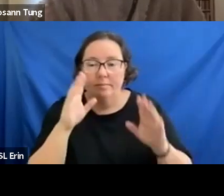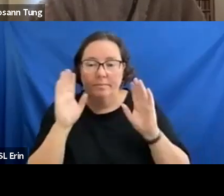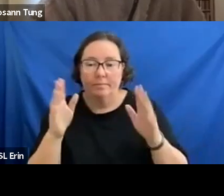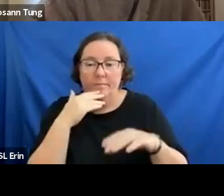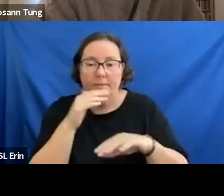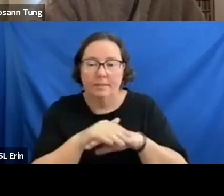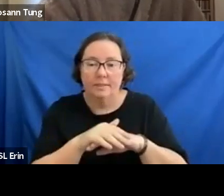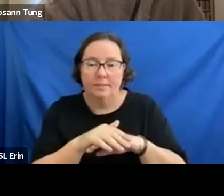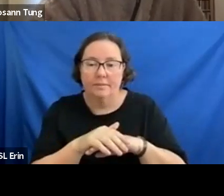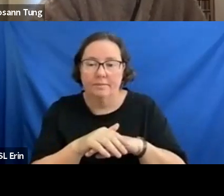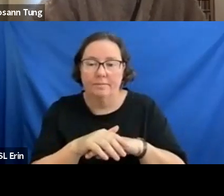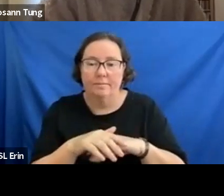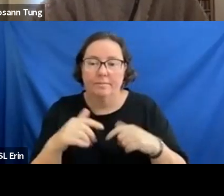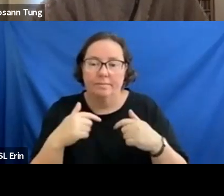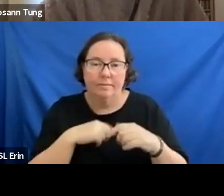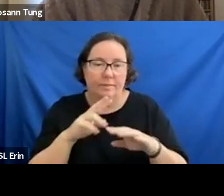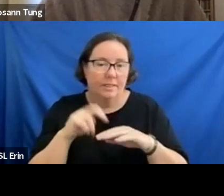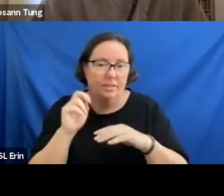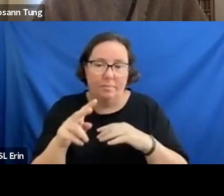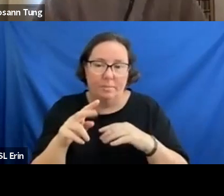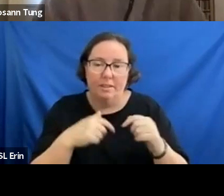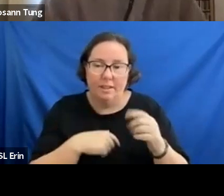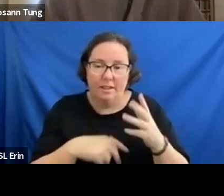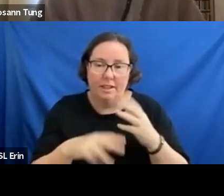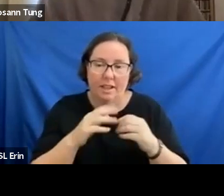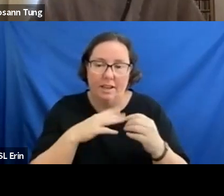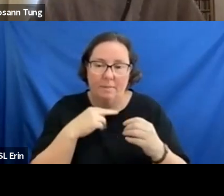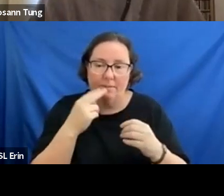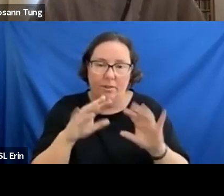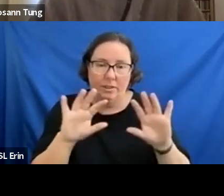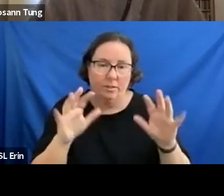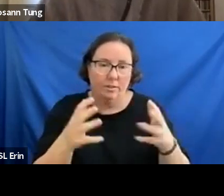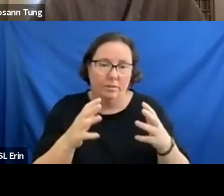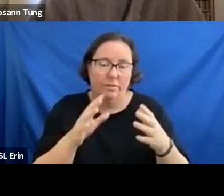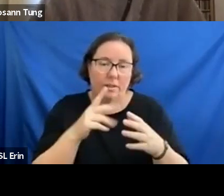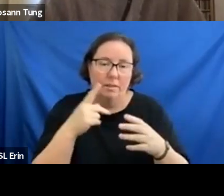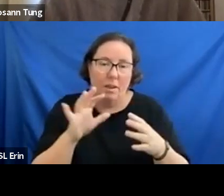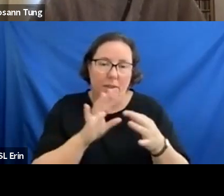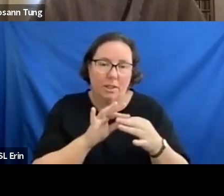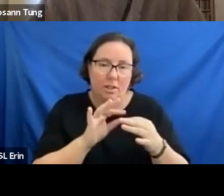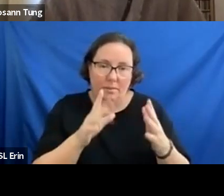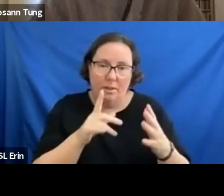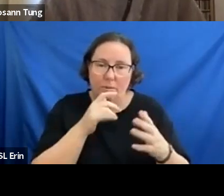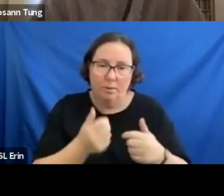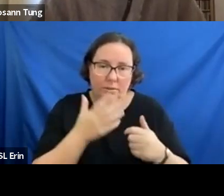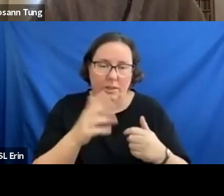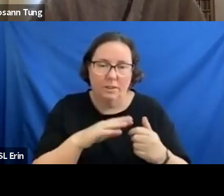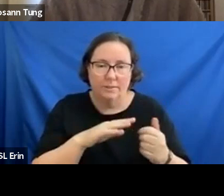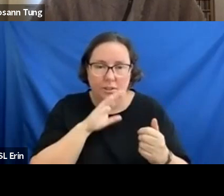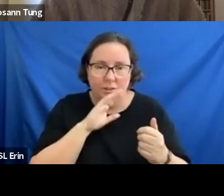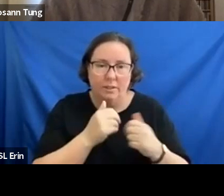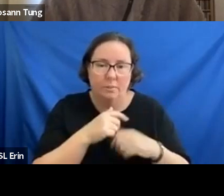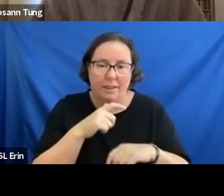Good evening. So I'll jump right in by adding my voice to the chorus of public commenters who have expressed frustration